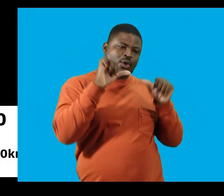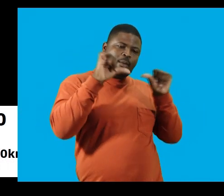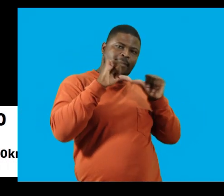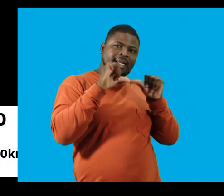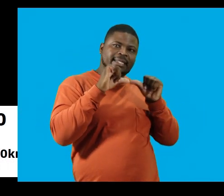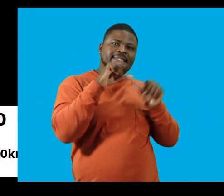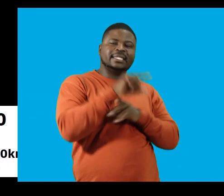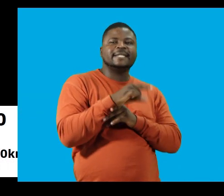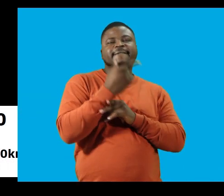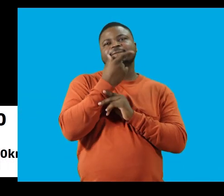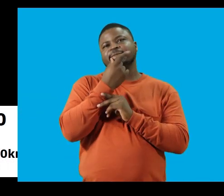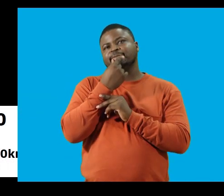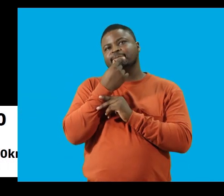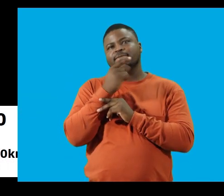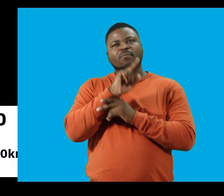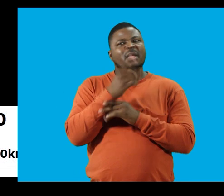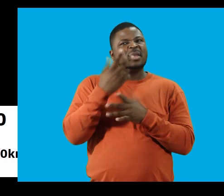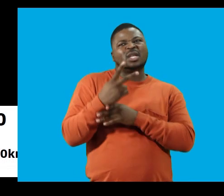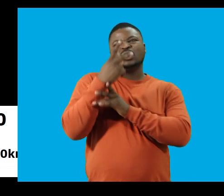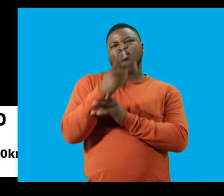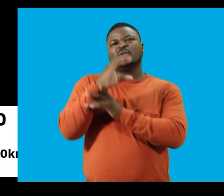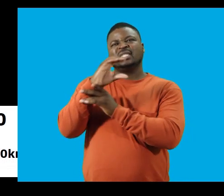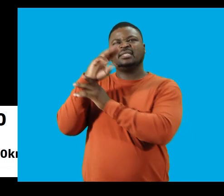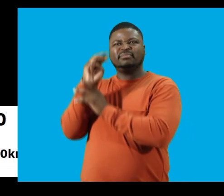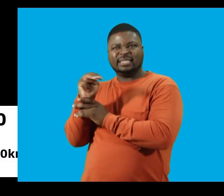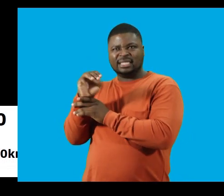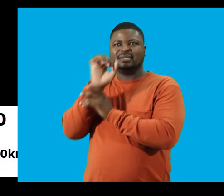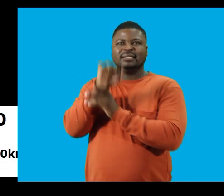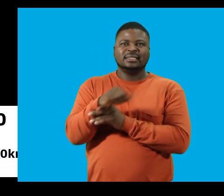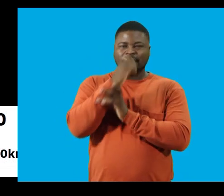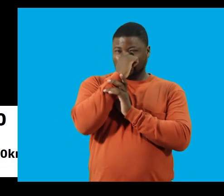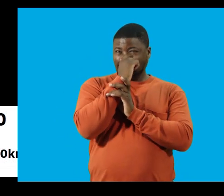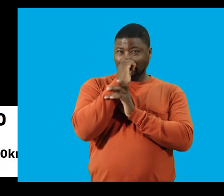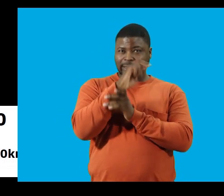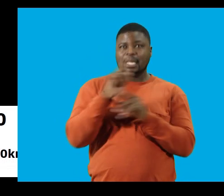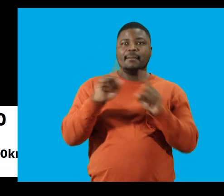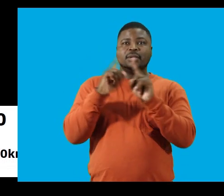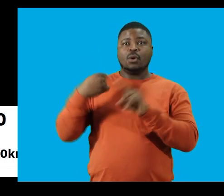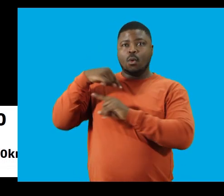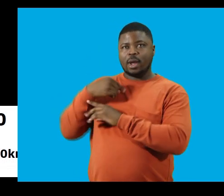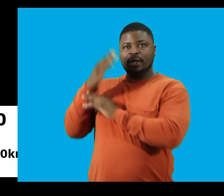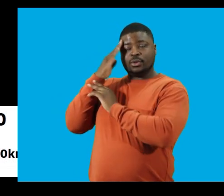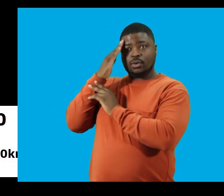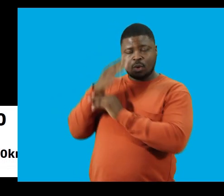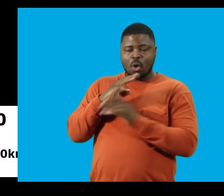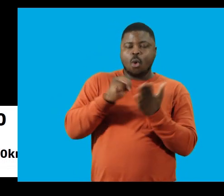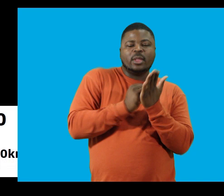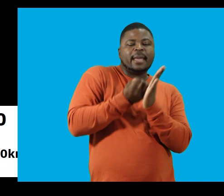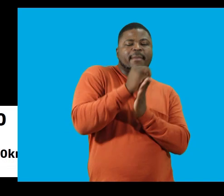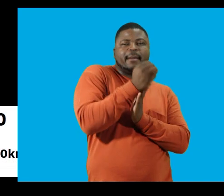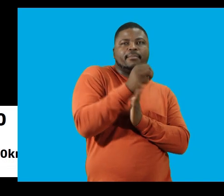for instance, we measured 2 centimeters. Then we know on the map